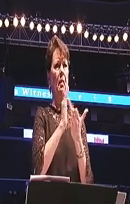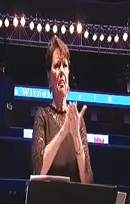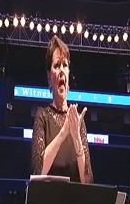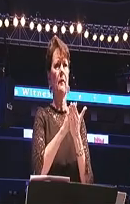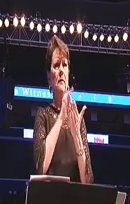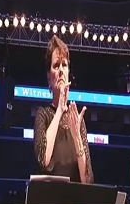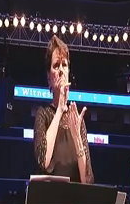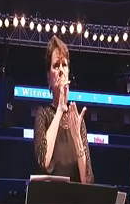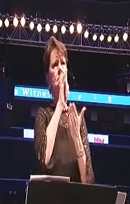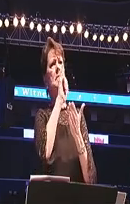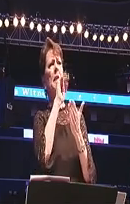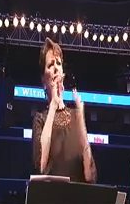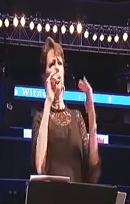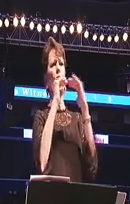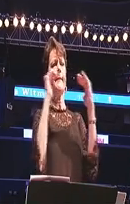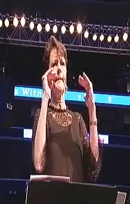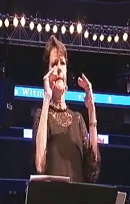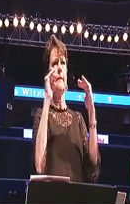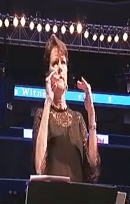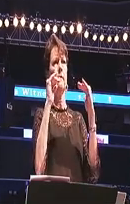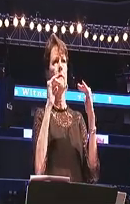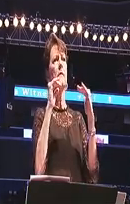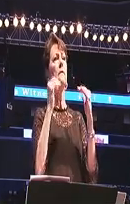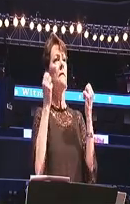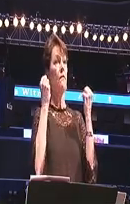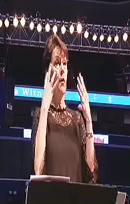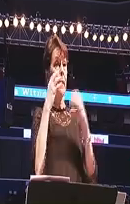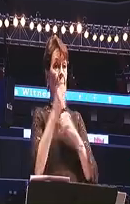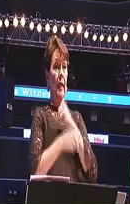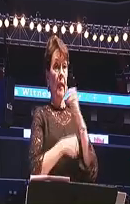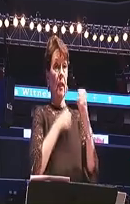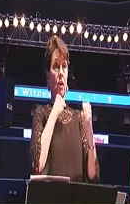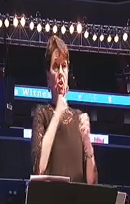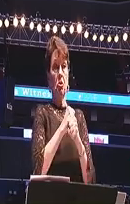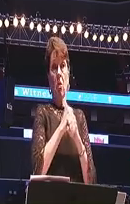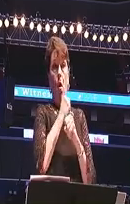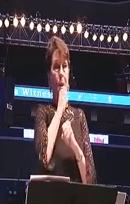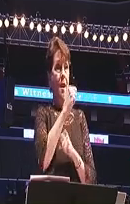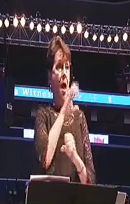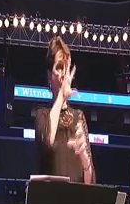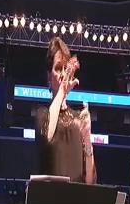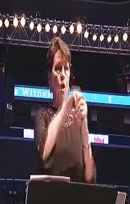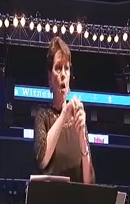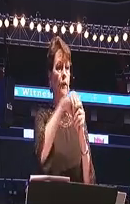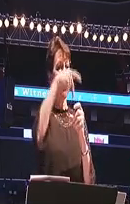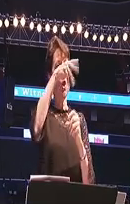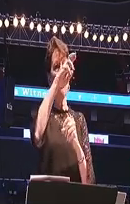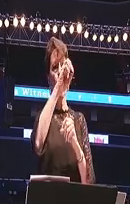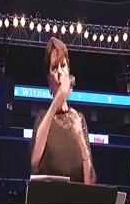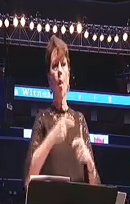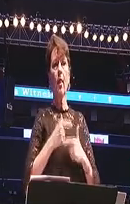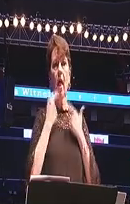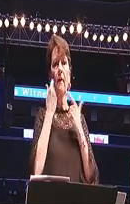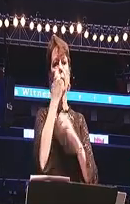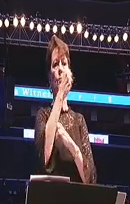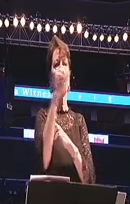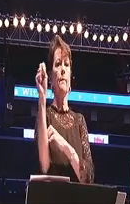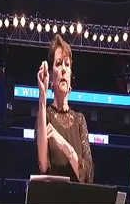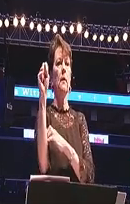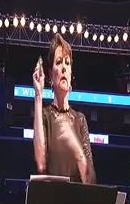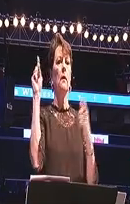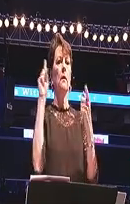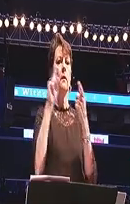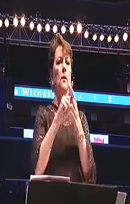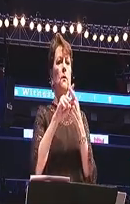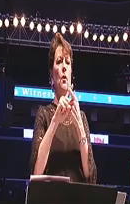injustice? For many years, I actually did not get involved in the pro-life movement until a series of things happened